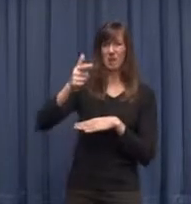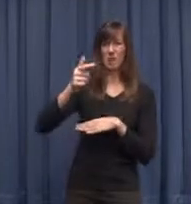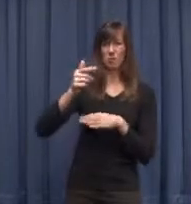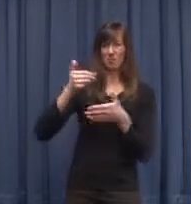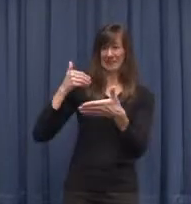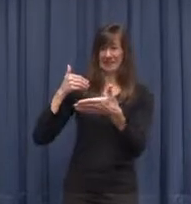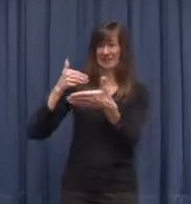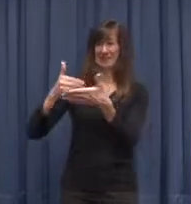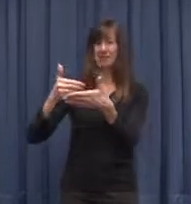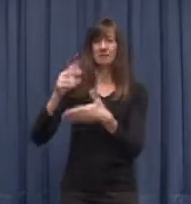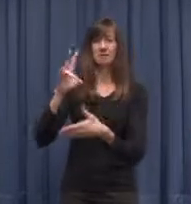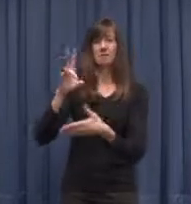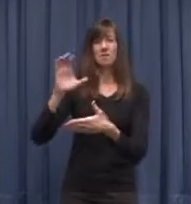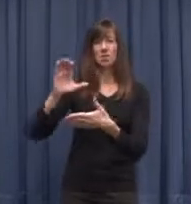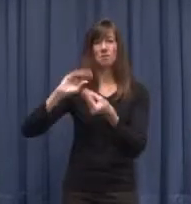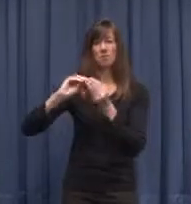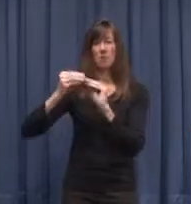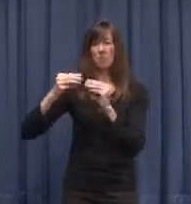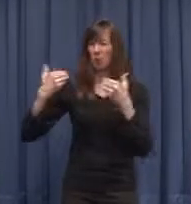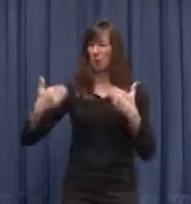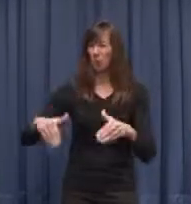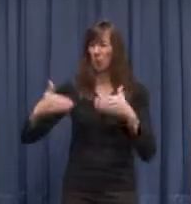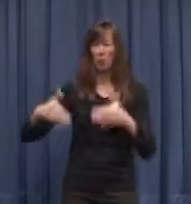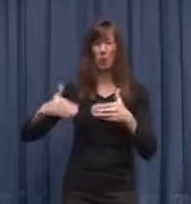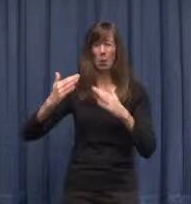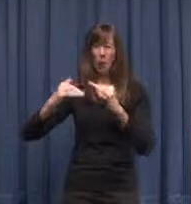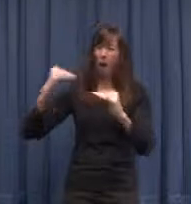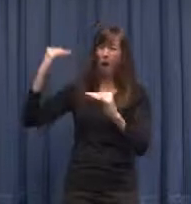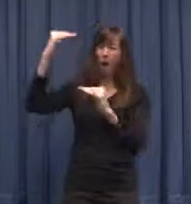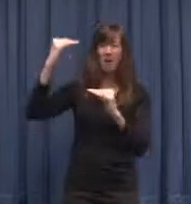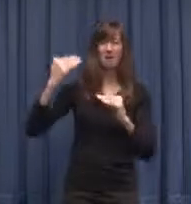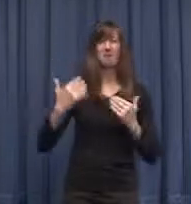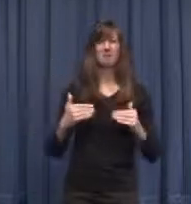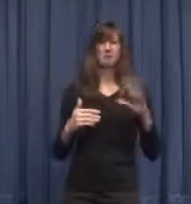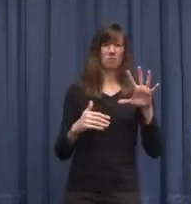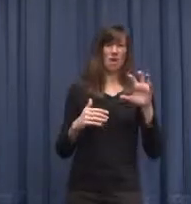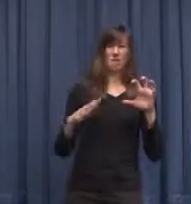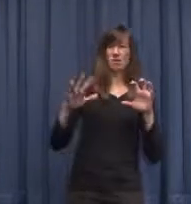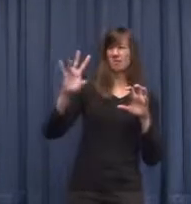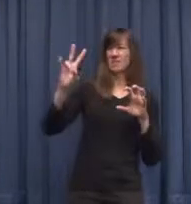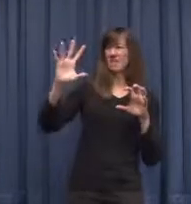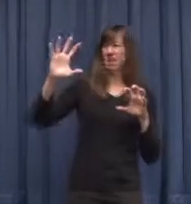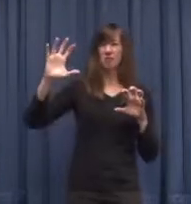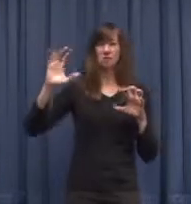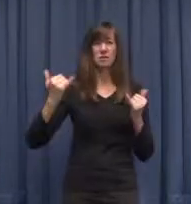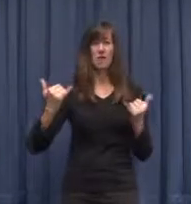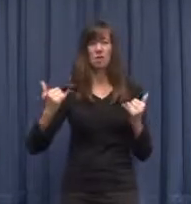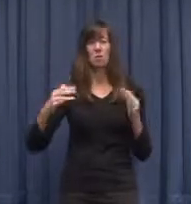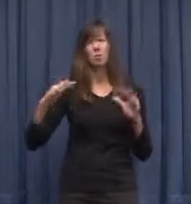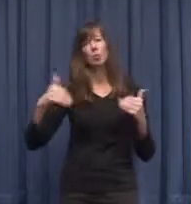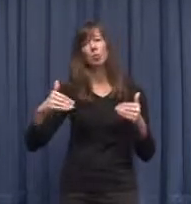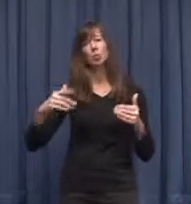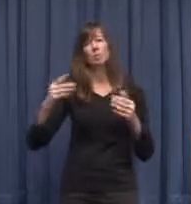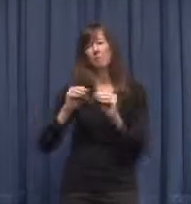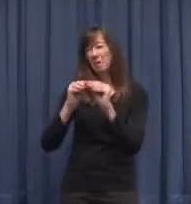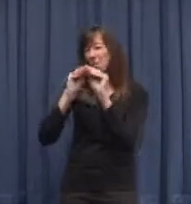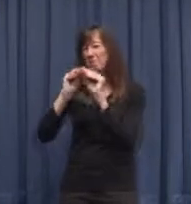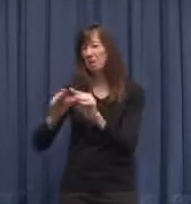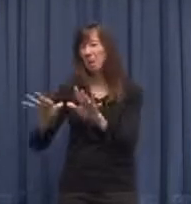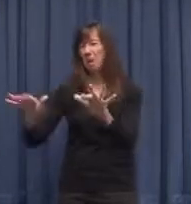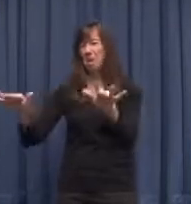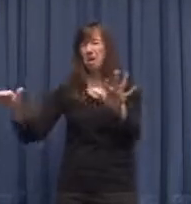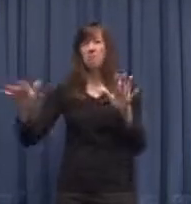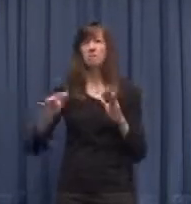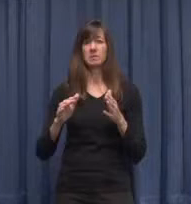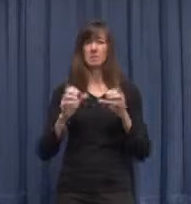so that gets to be at that closer and closer to that exponential spread level and beginning to indicate possible